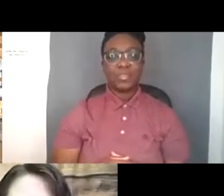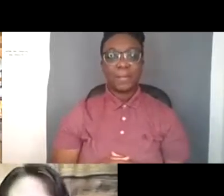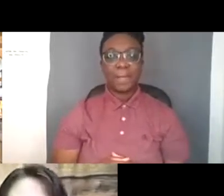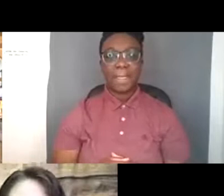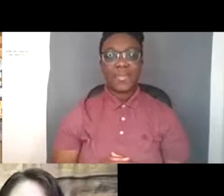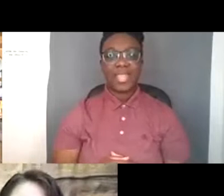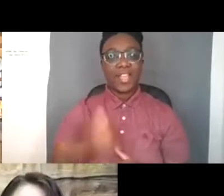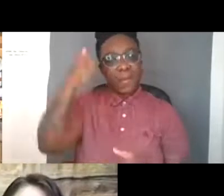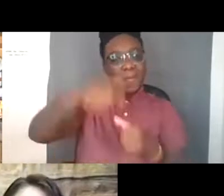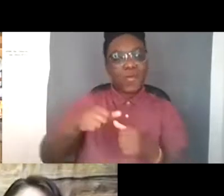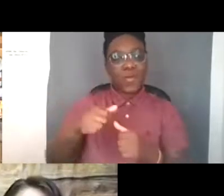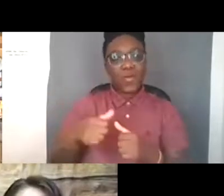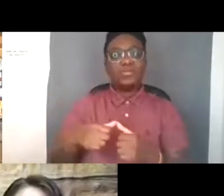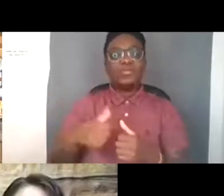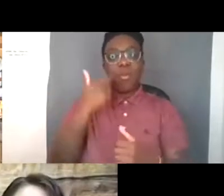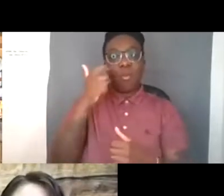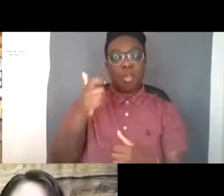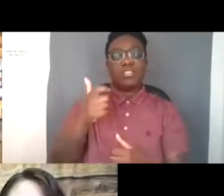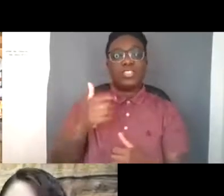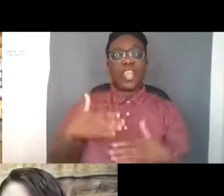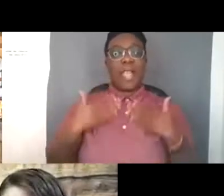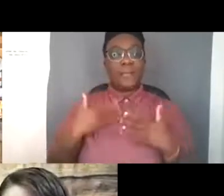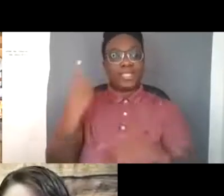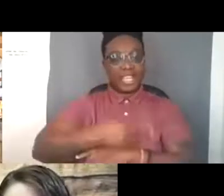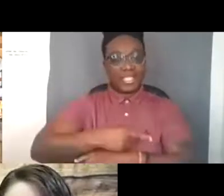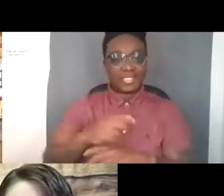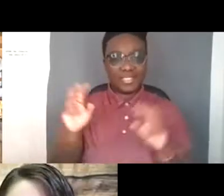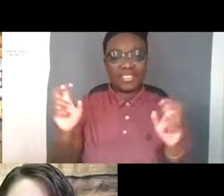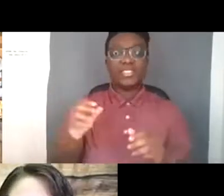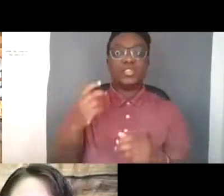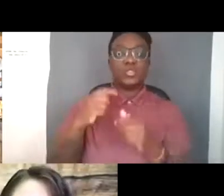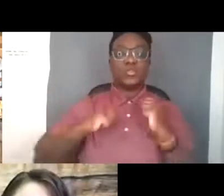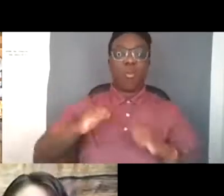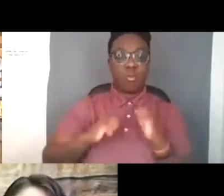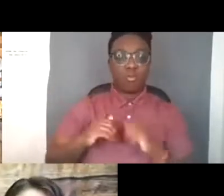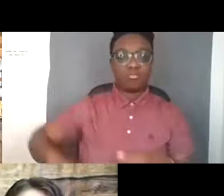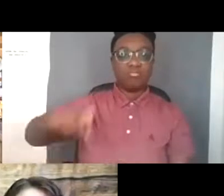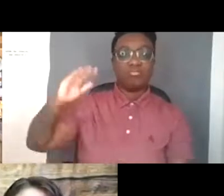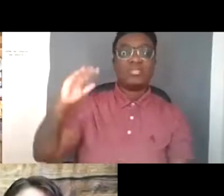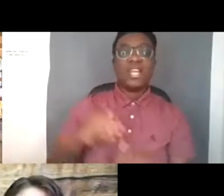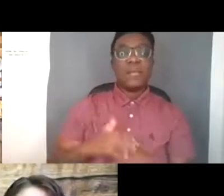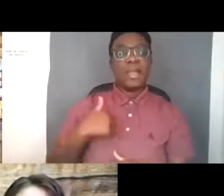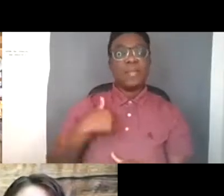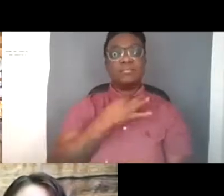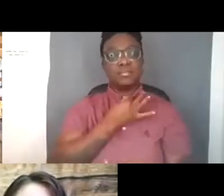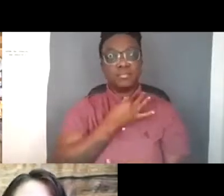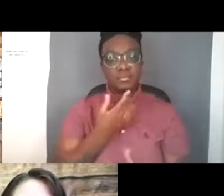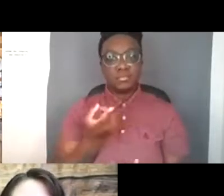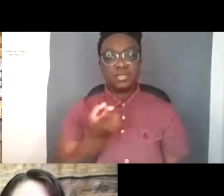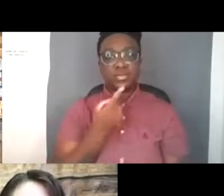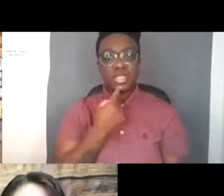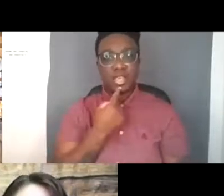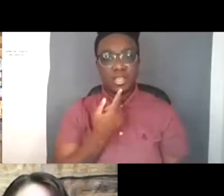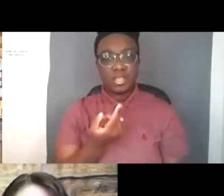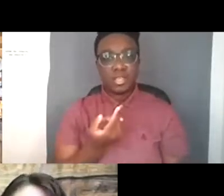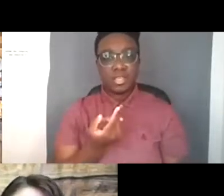remember watching Happy Days as a child, but I'm curious, you said that you